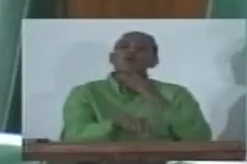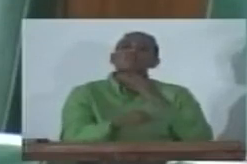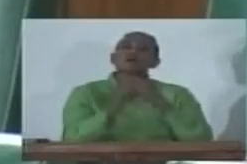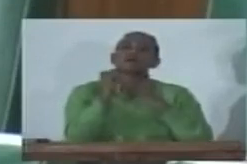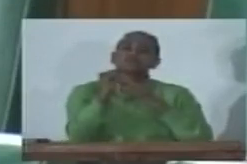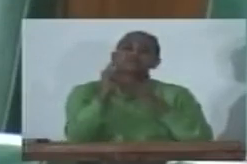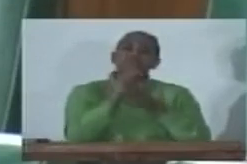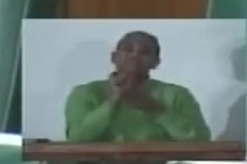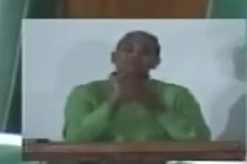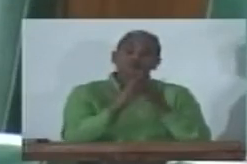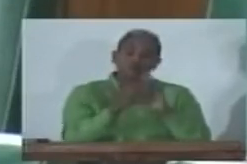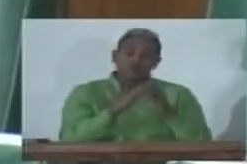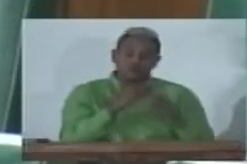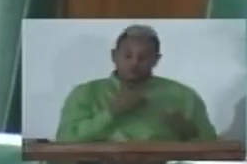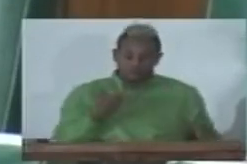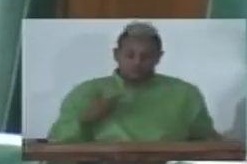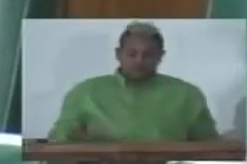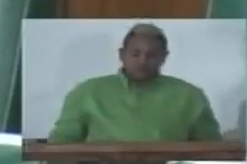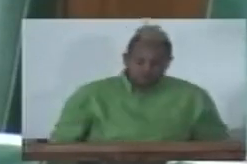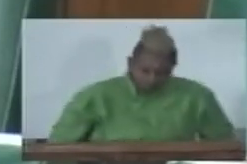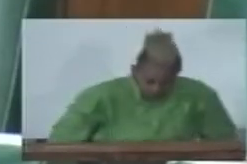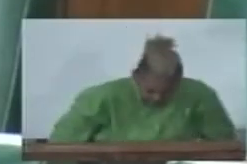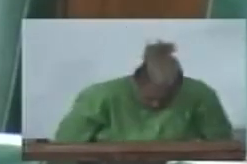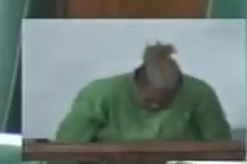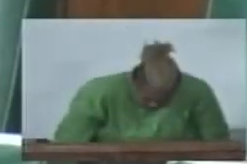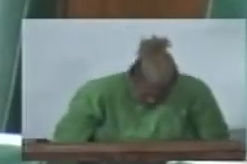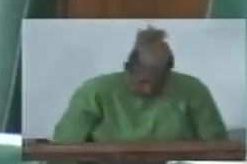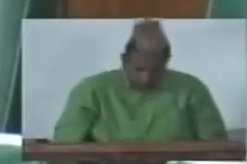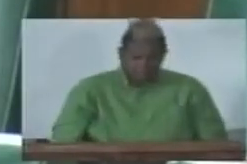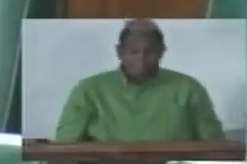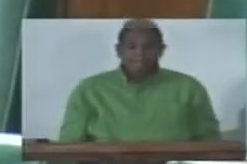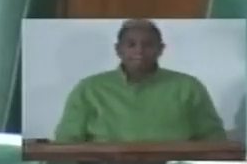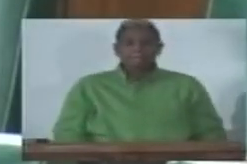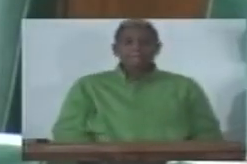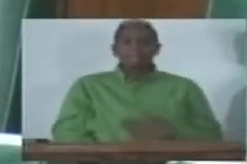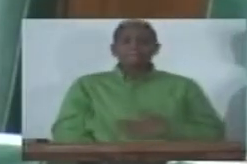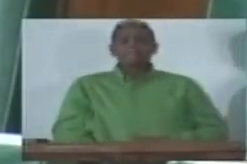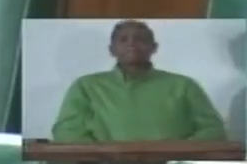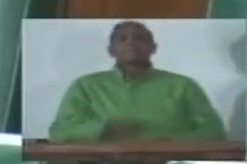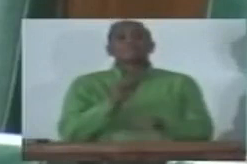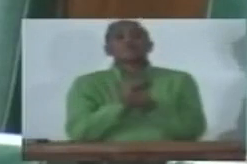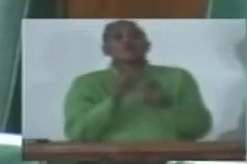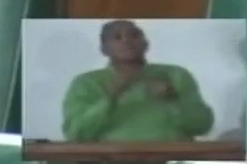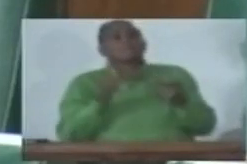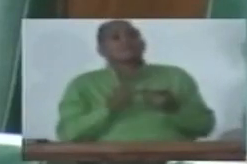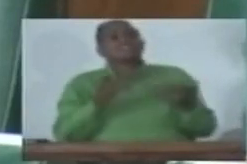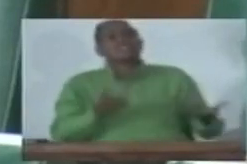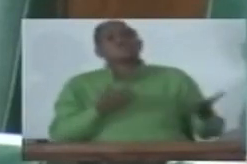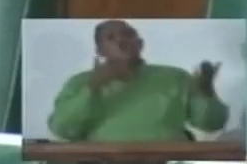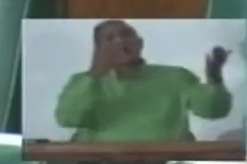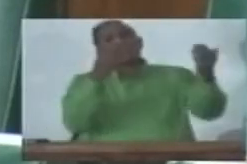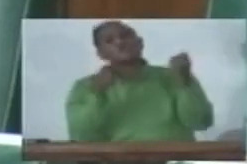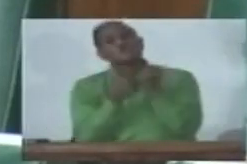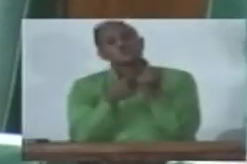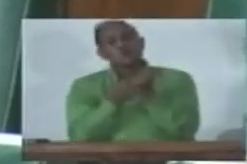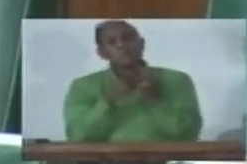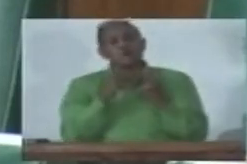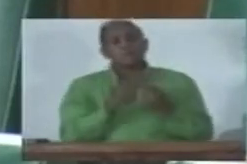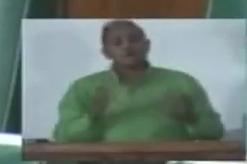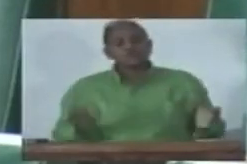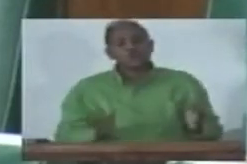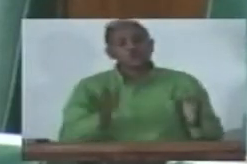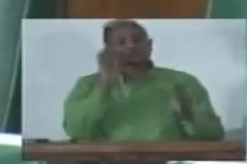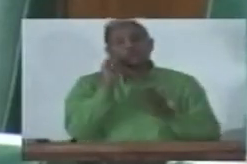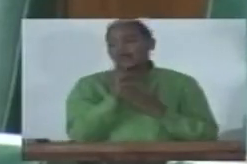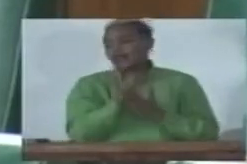disabled candidates. A workplace which offers support and encouragement will help